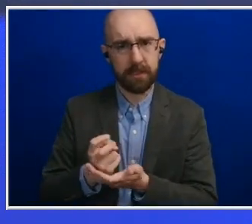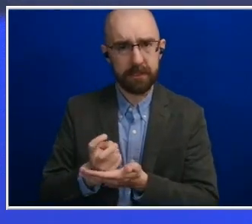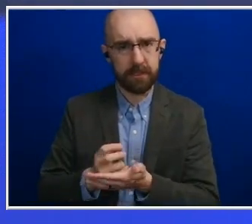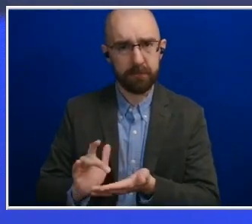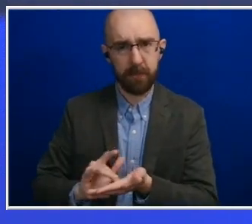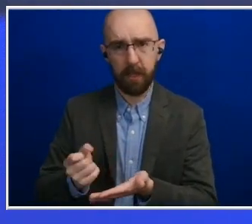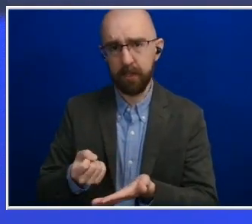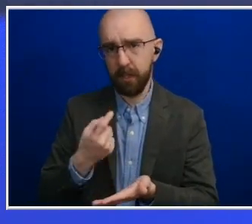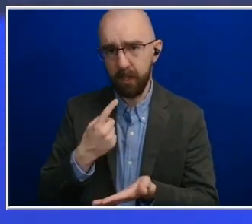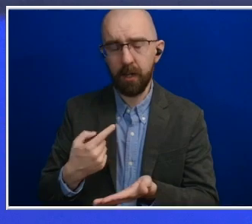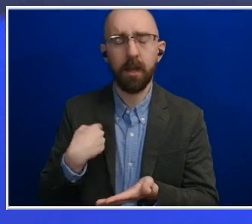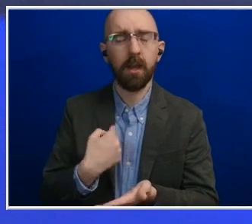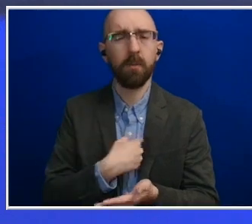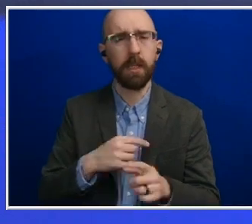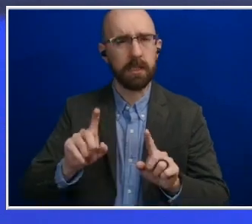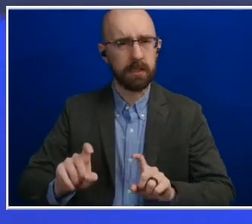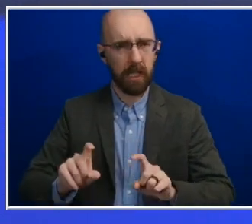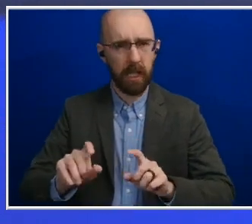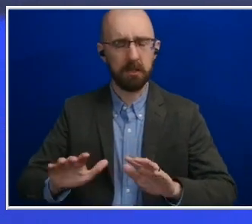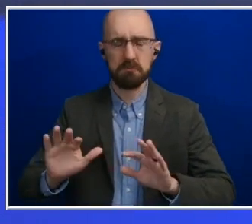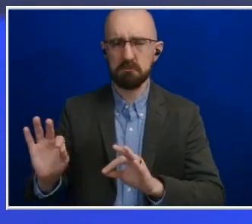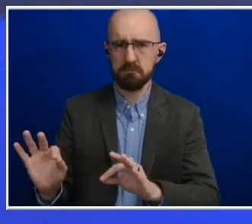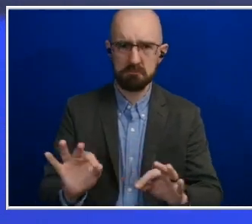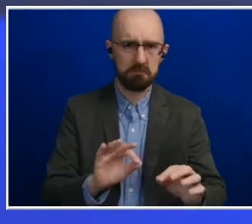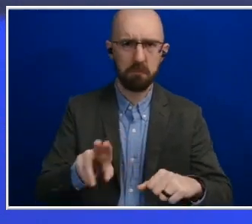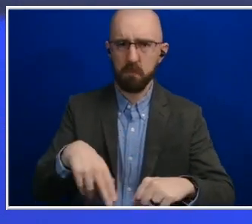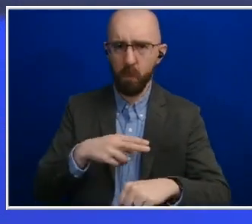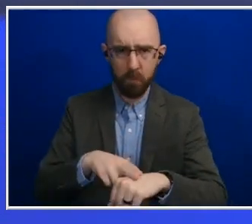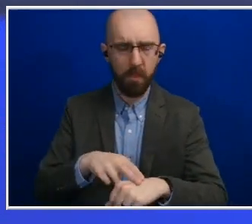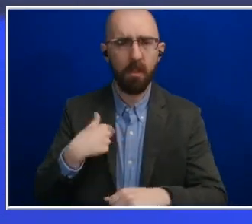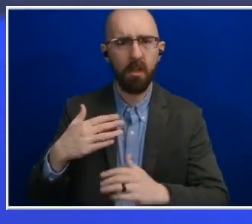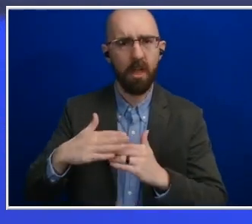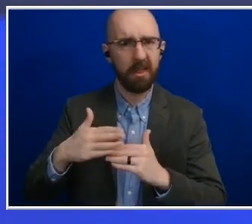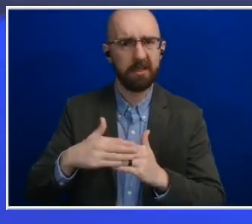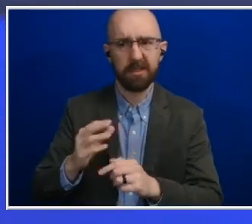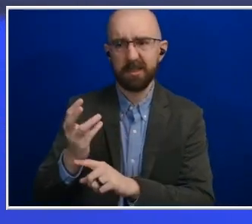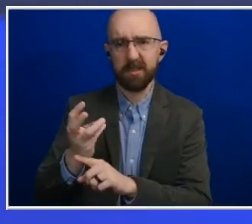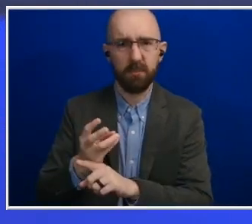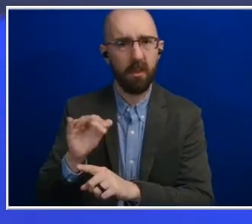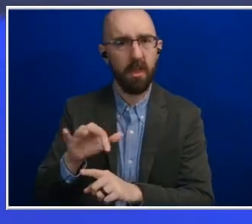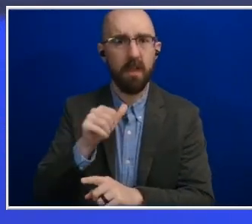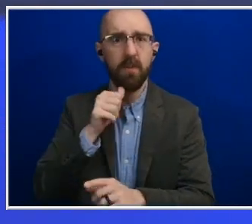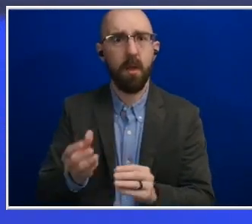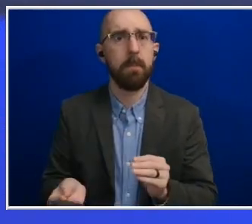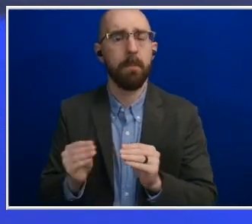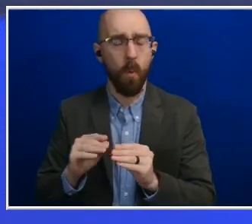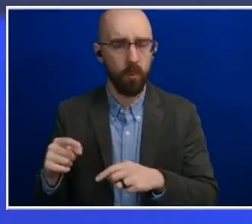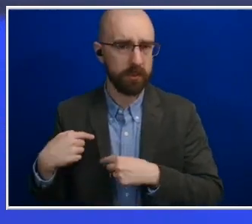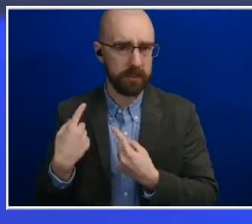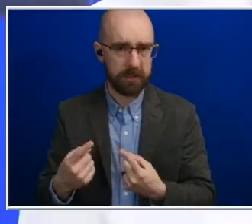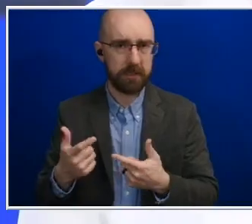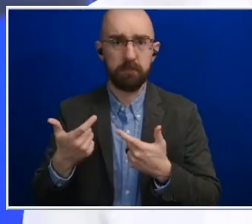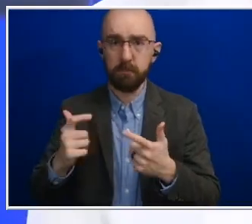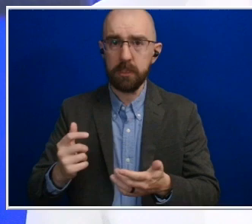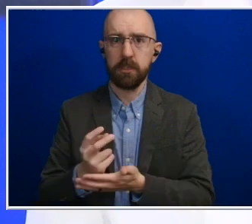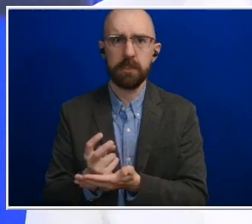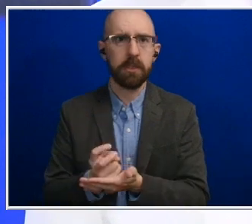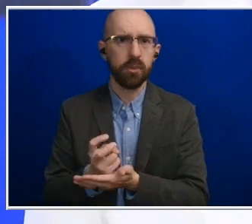testing, that was normal. She had been at least 6 months, if not longer, since the time she had the big seizure. So